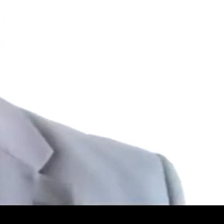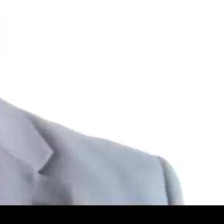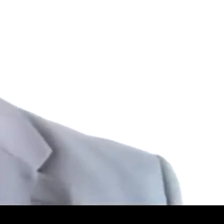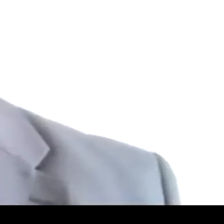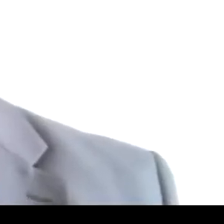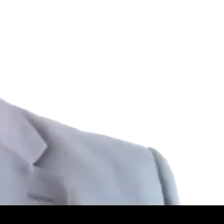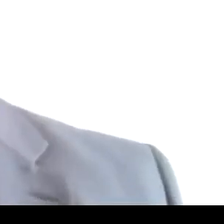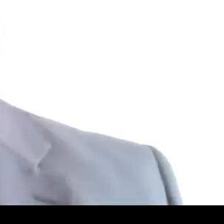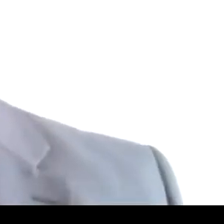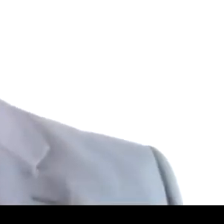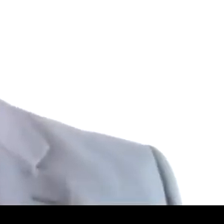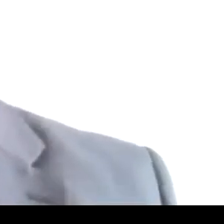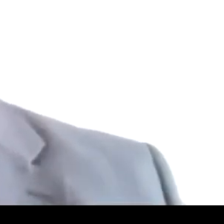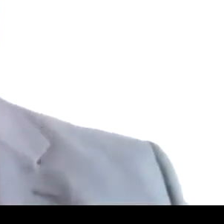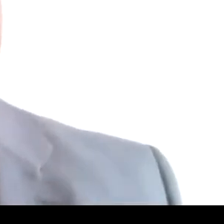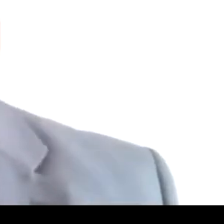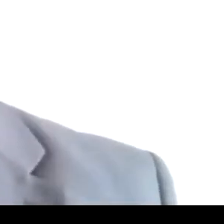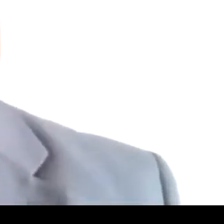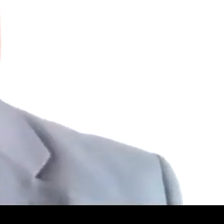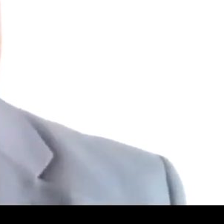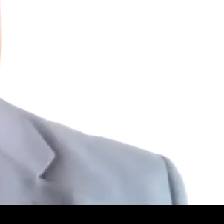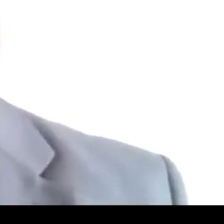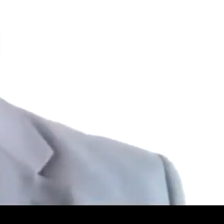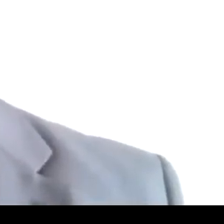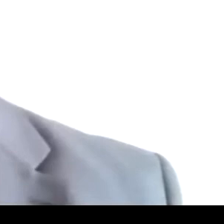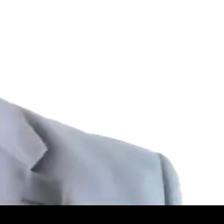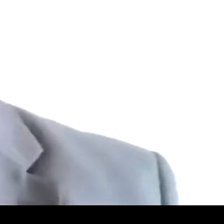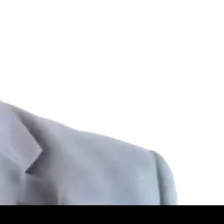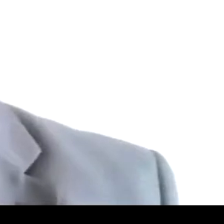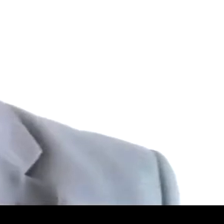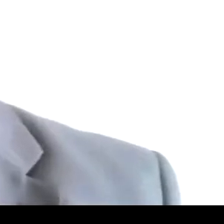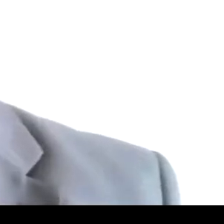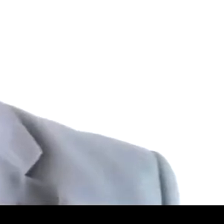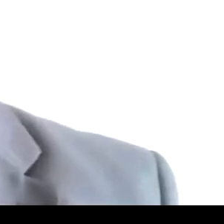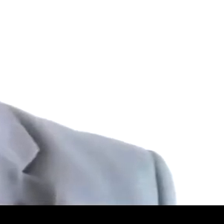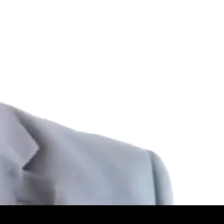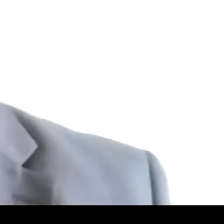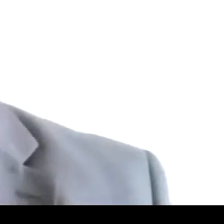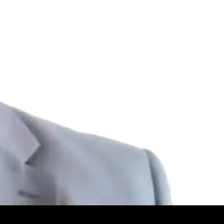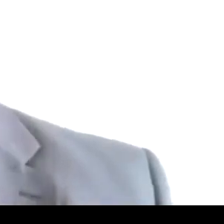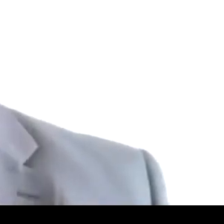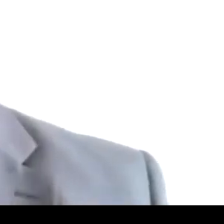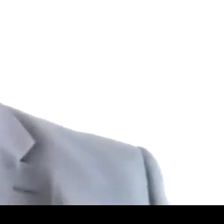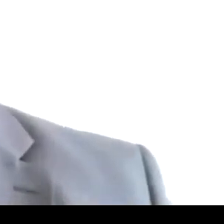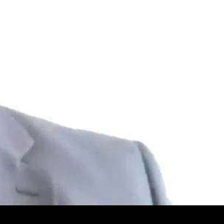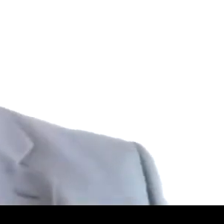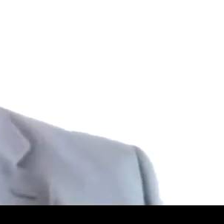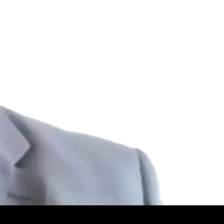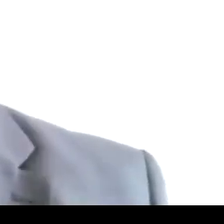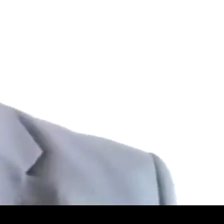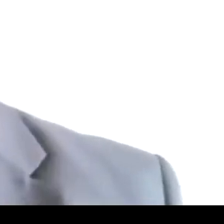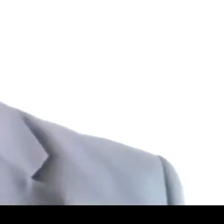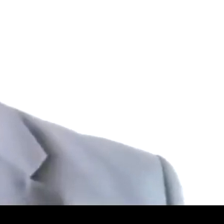to see ways they can expand that model to the whole university. And this is for us very, very important, because then it's